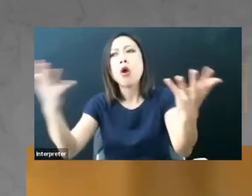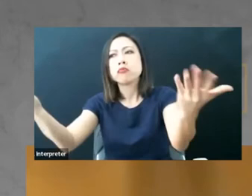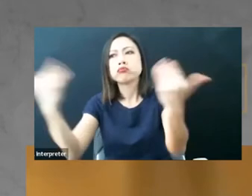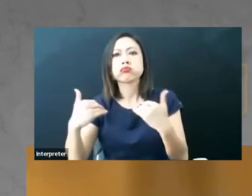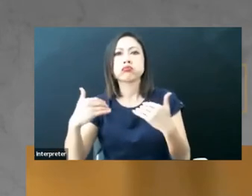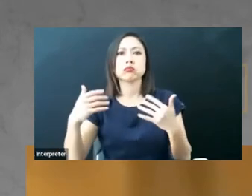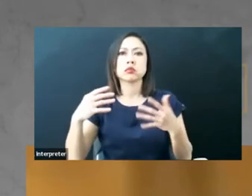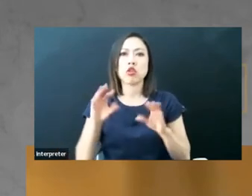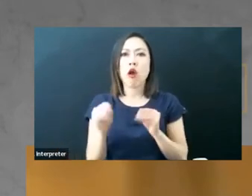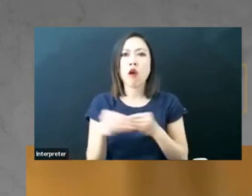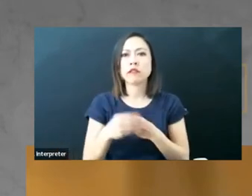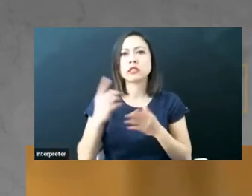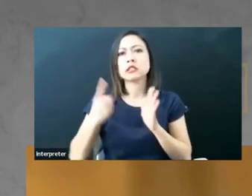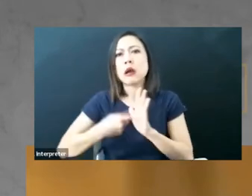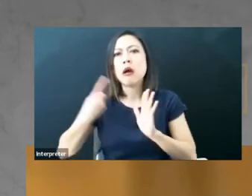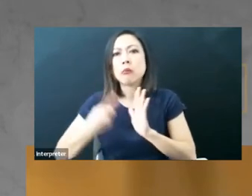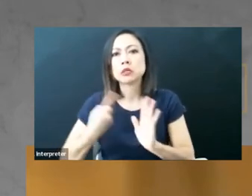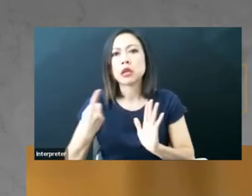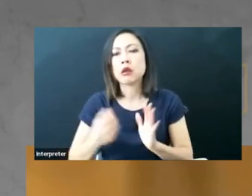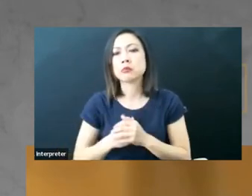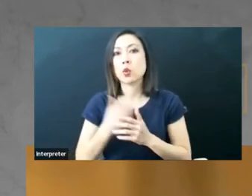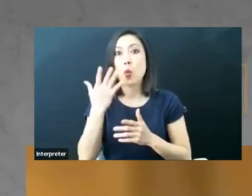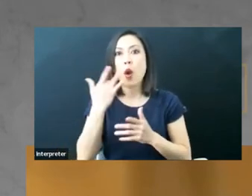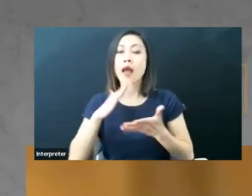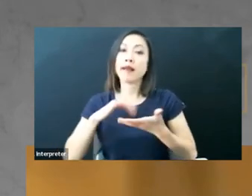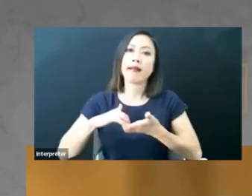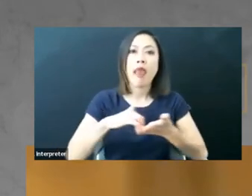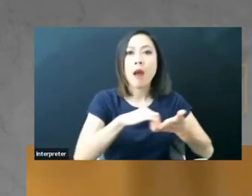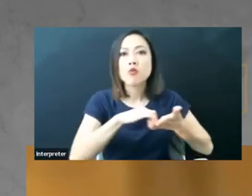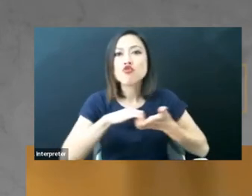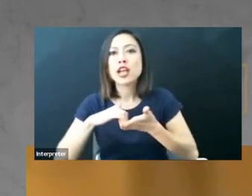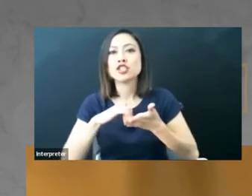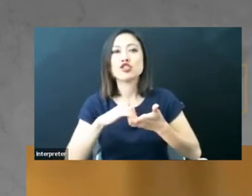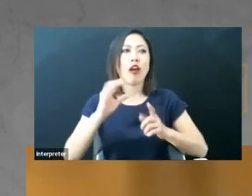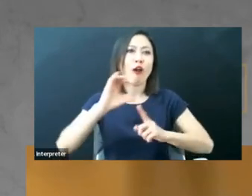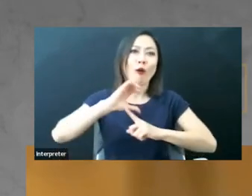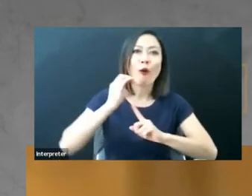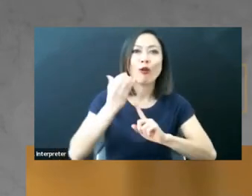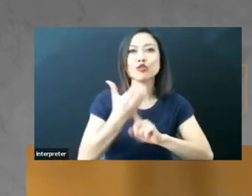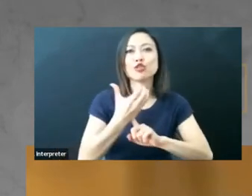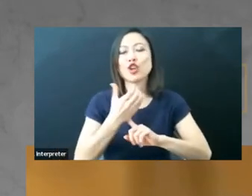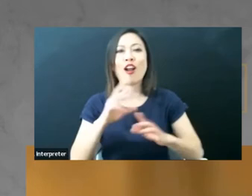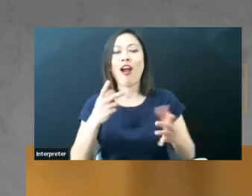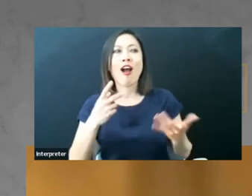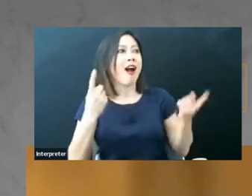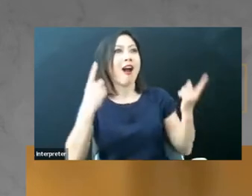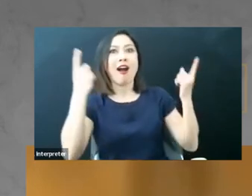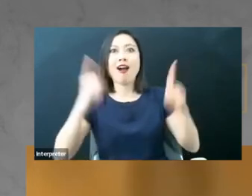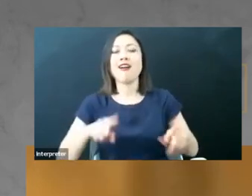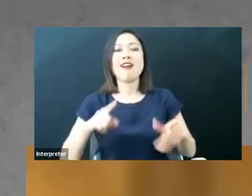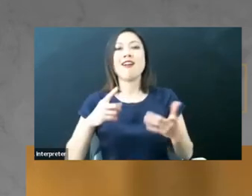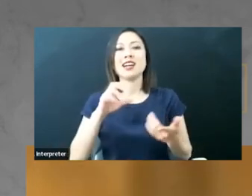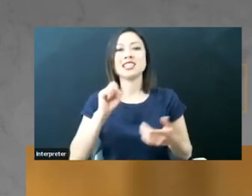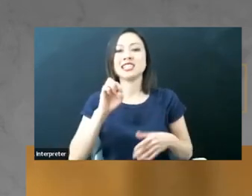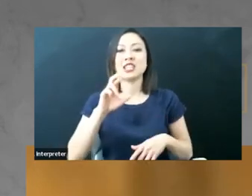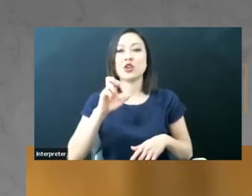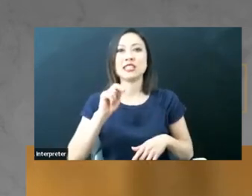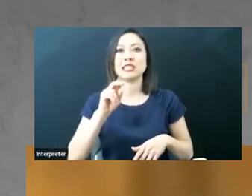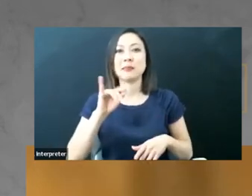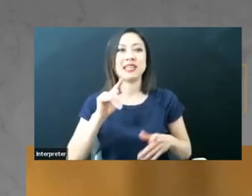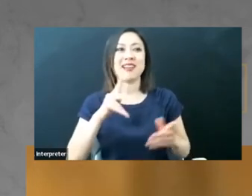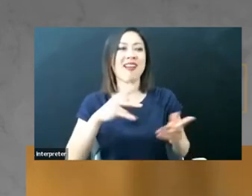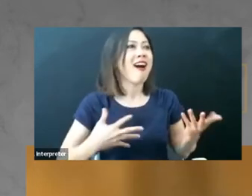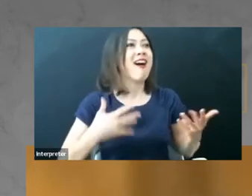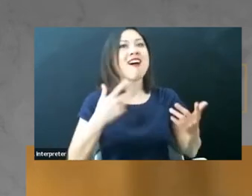There's collaboration, there's serendipity, there's culture, there's a whole host of reasons. So we settled early on a notion